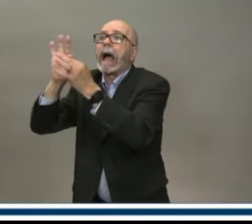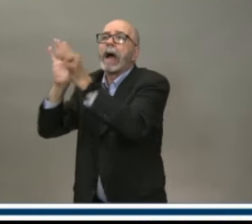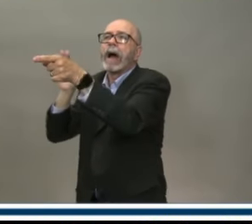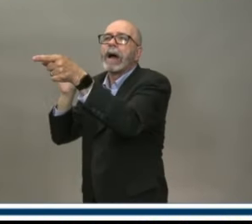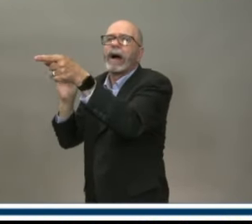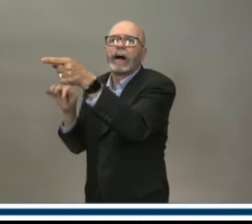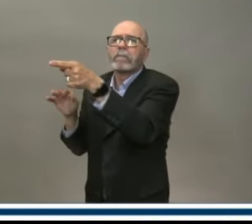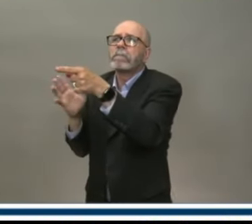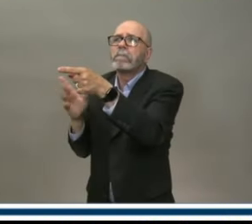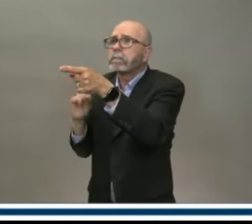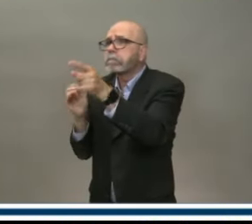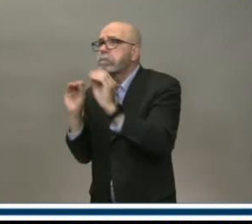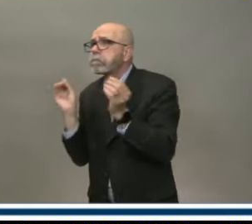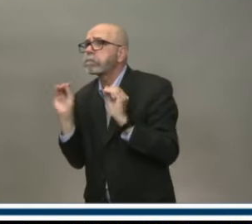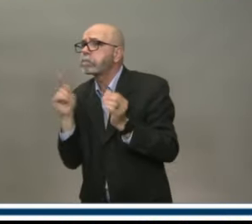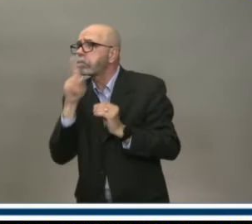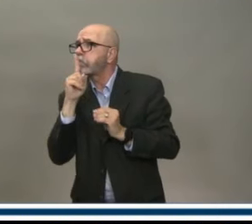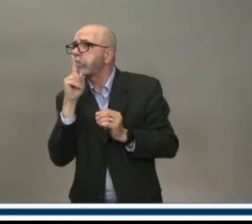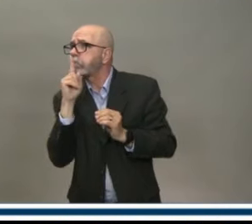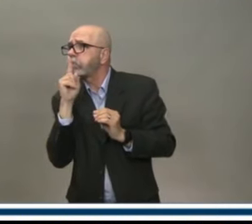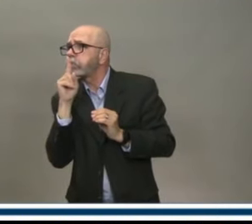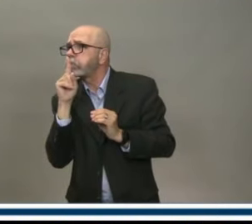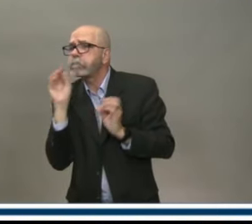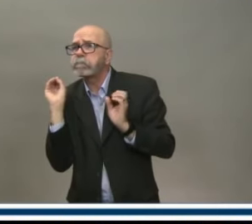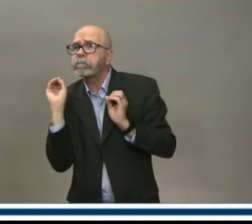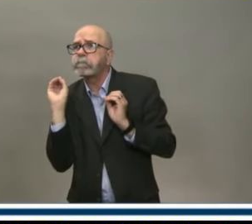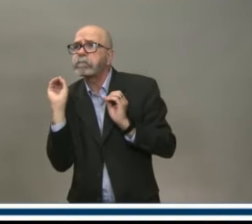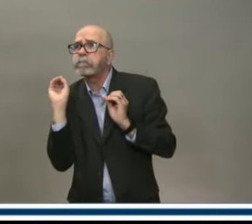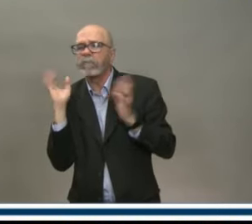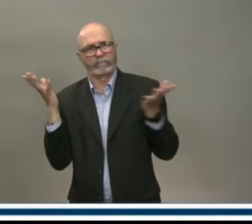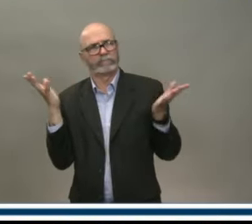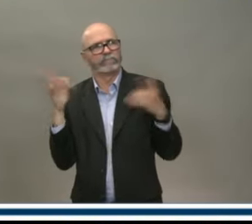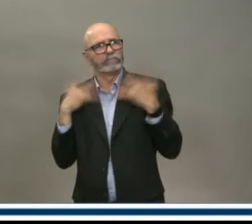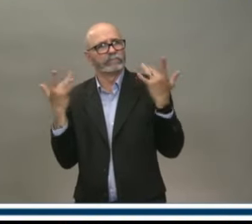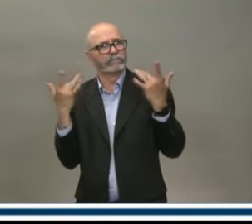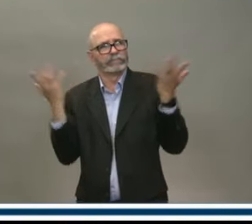received. Next, we'll go to Alicia Dreas from Global. Go ahead, Alicia.